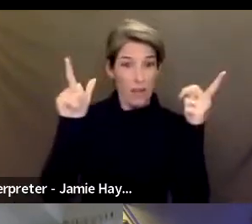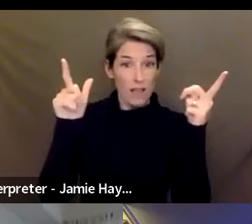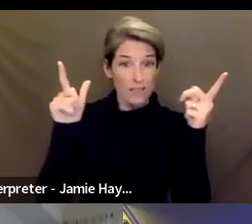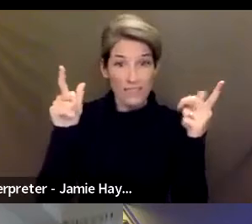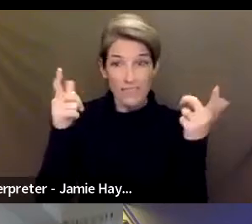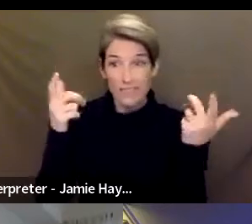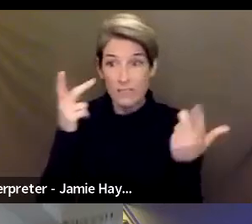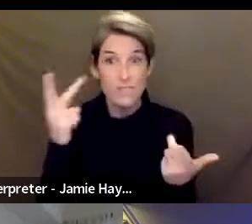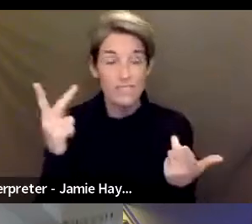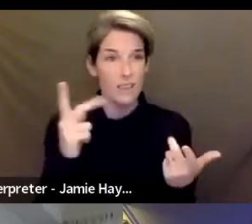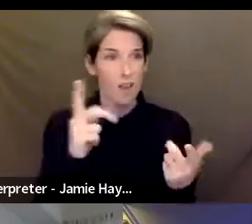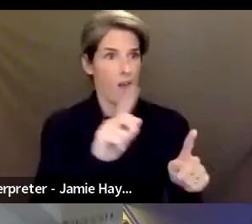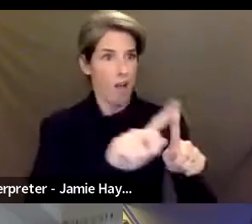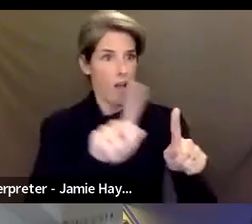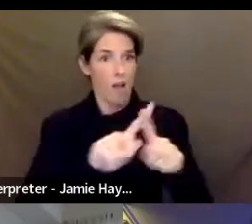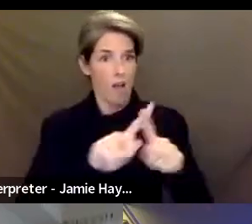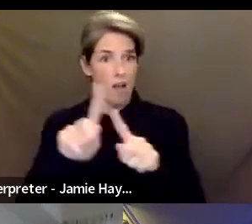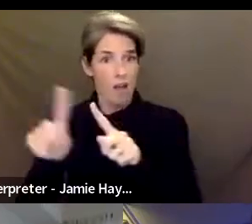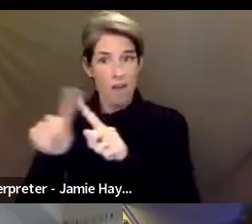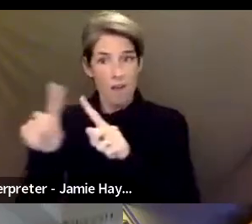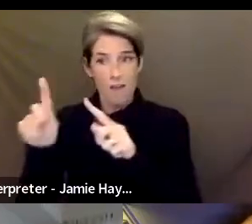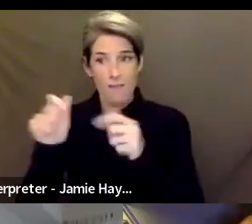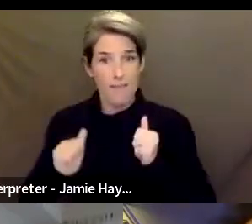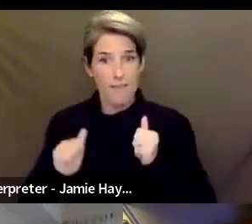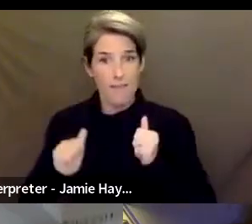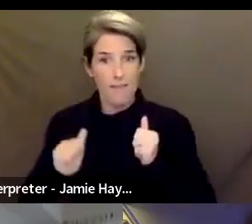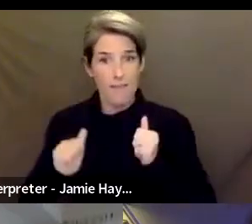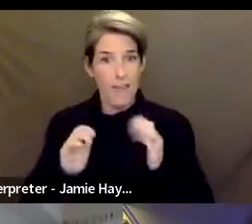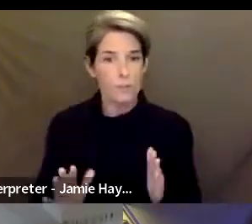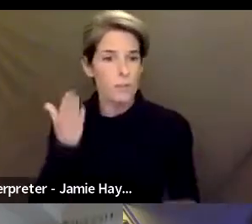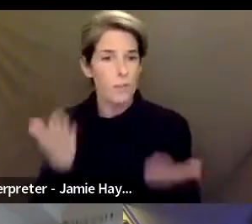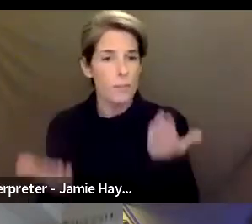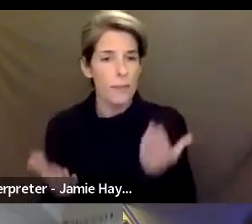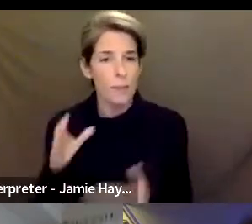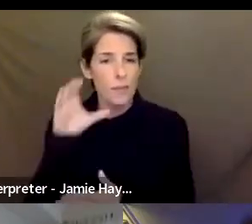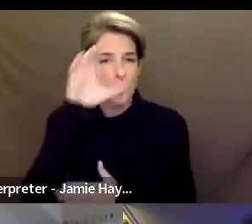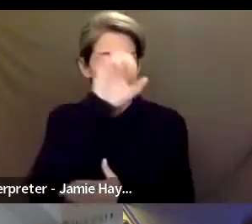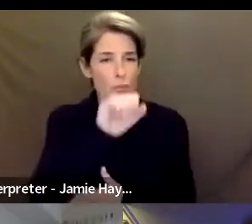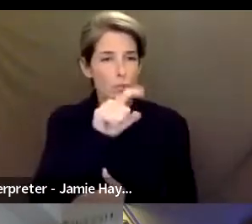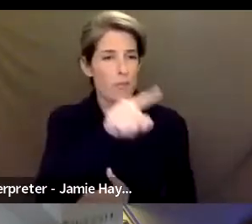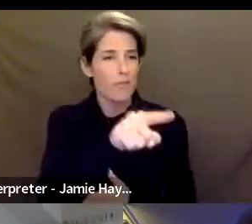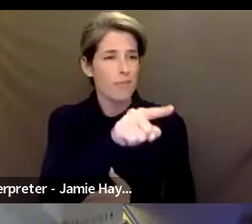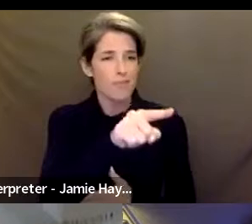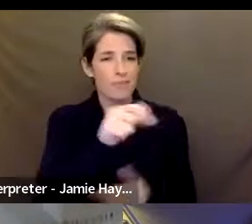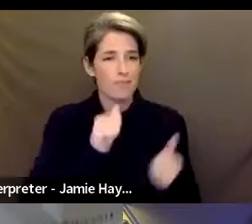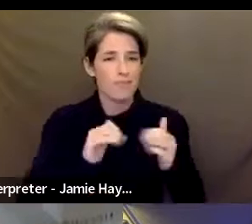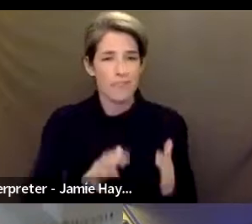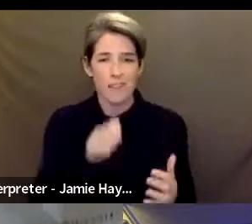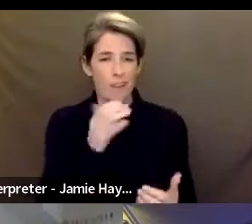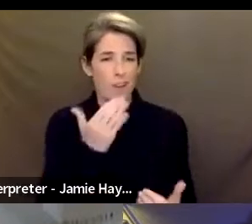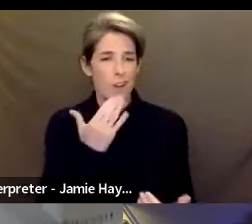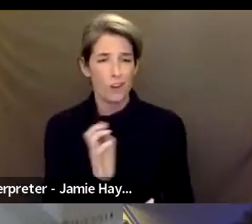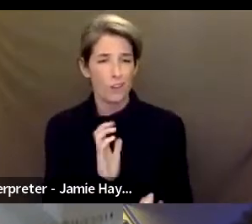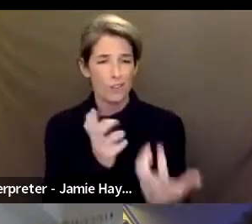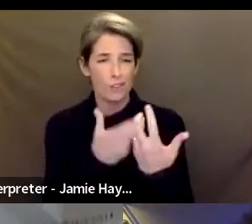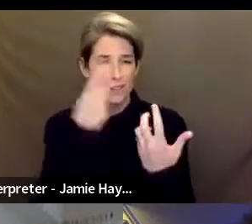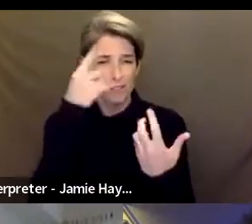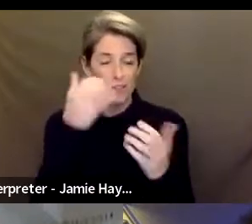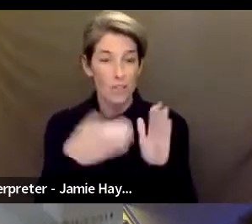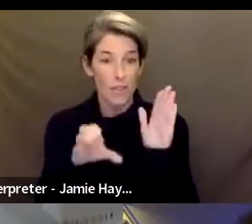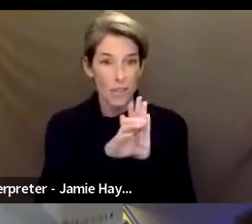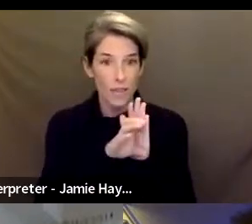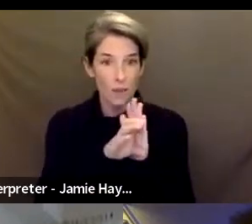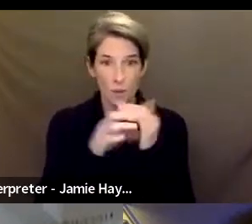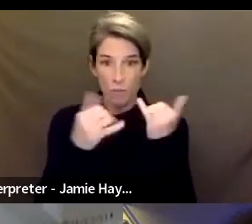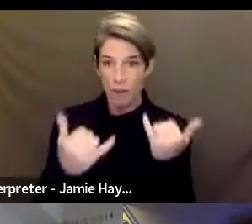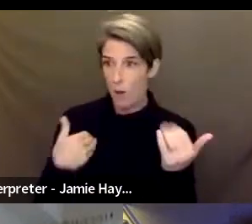thought this person would be like the right fit for this character, but now we have the proof. We can show you this person